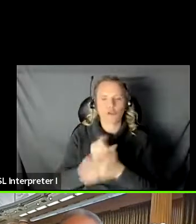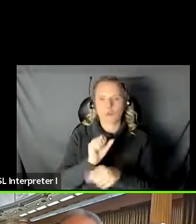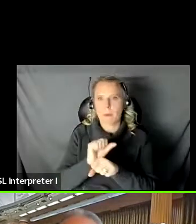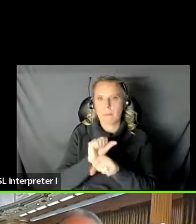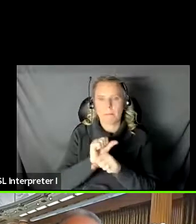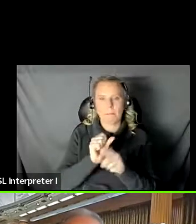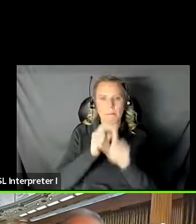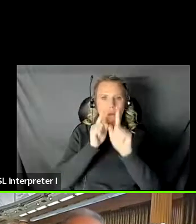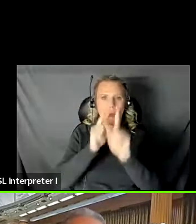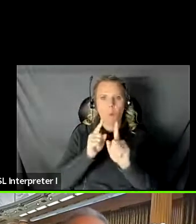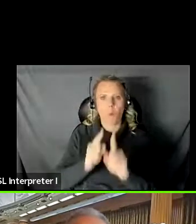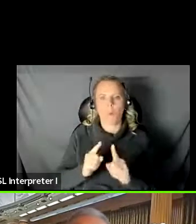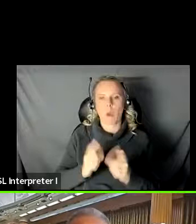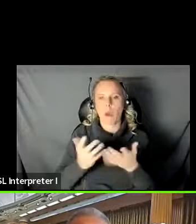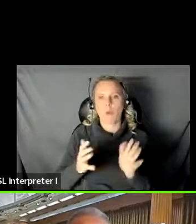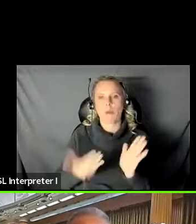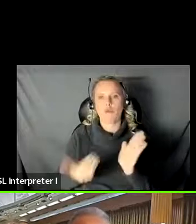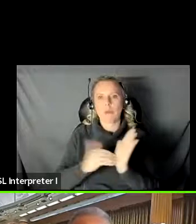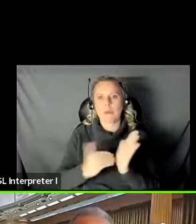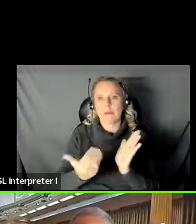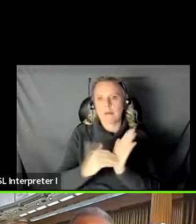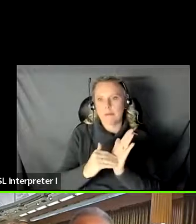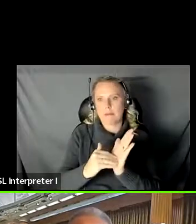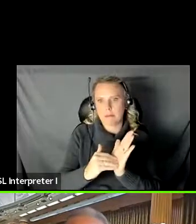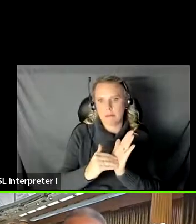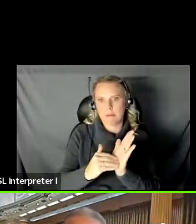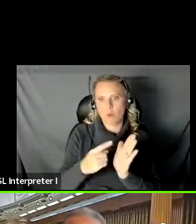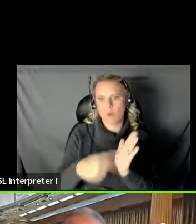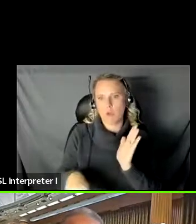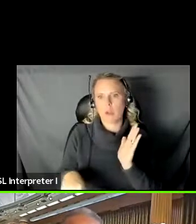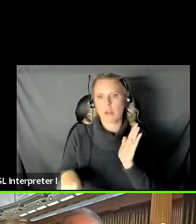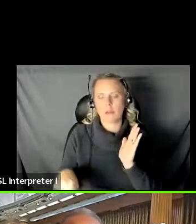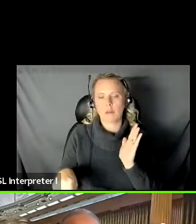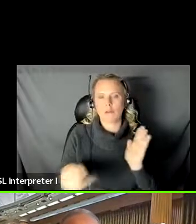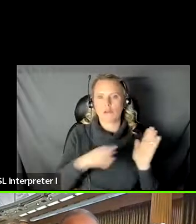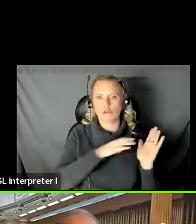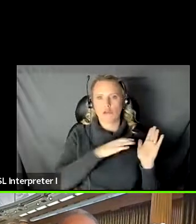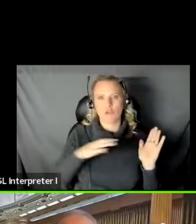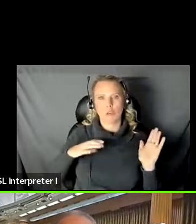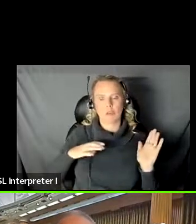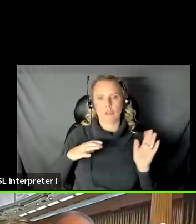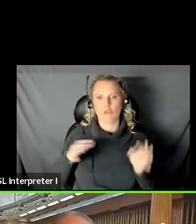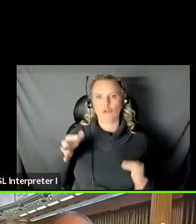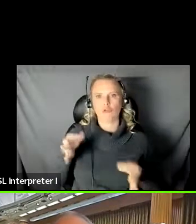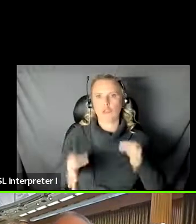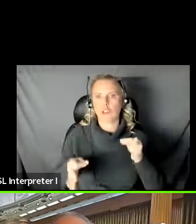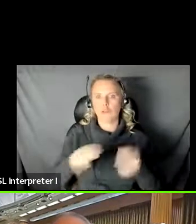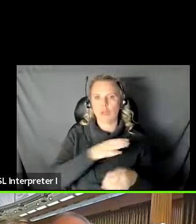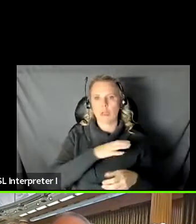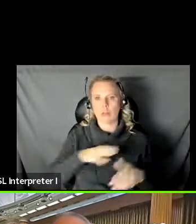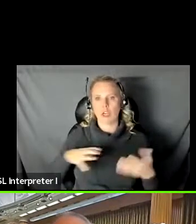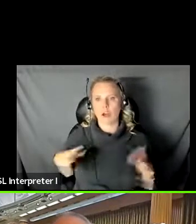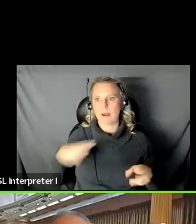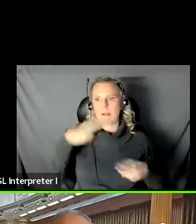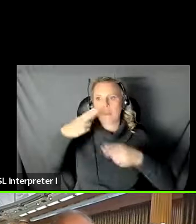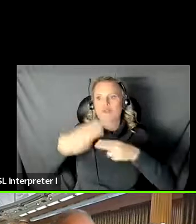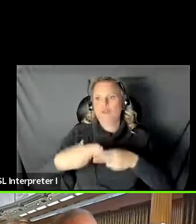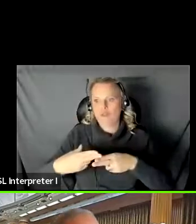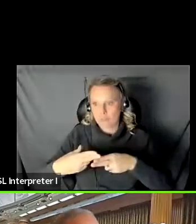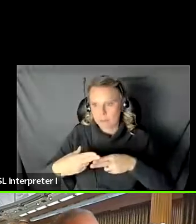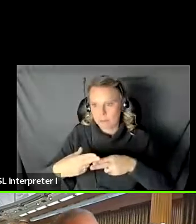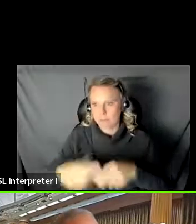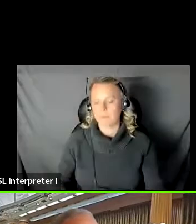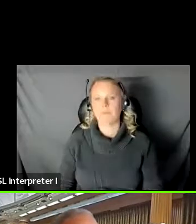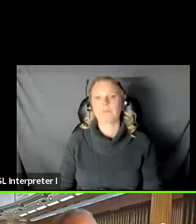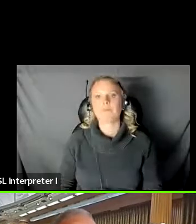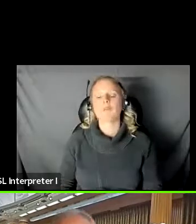points, and I don't want to be redundant to what Chairman of the Judiciary Committee has already stated, or what you